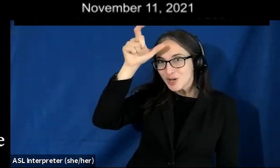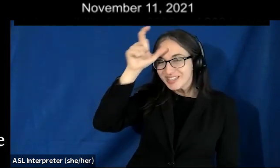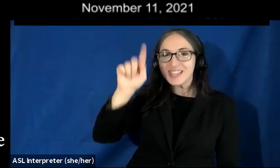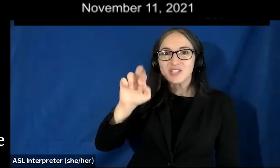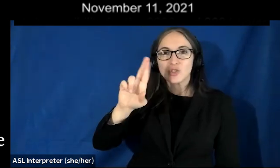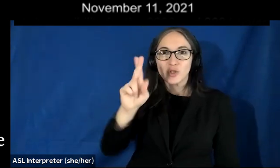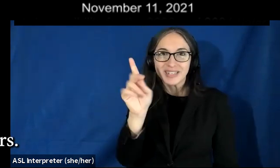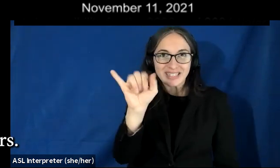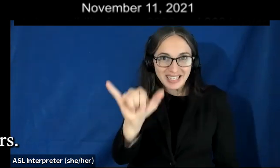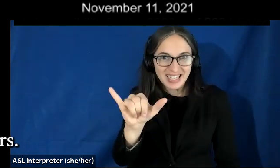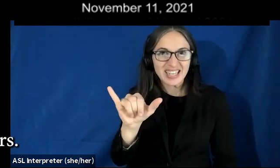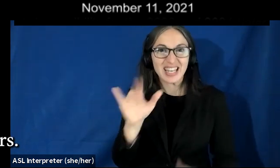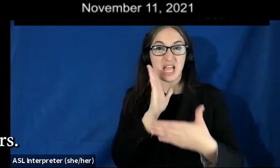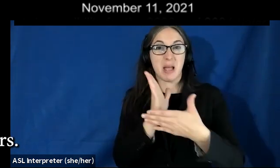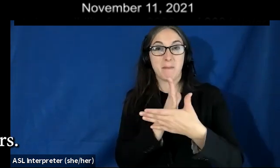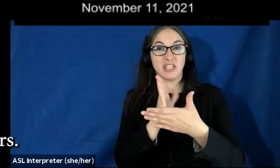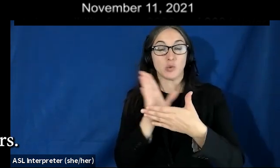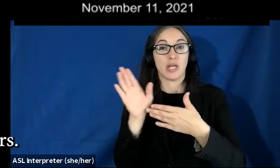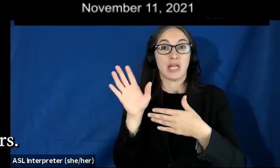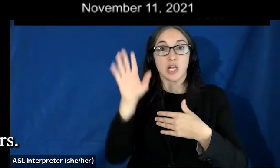the bridge between Europe and Asia,